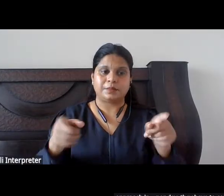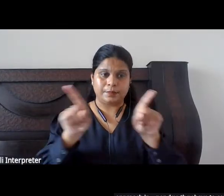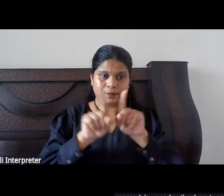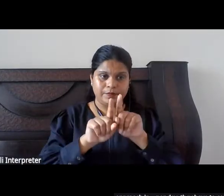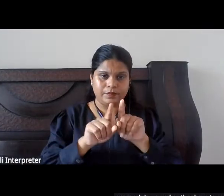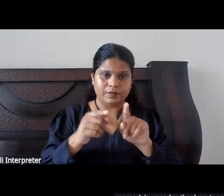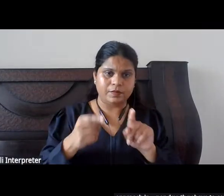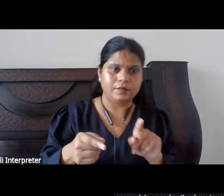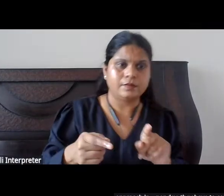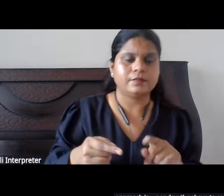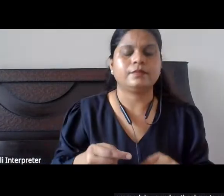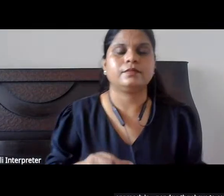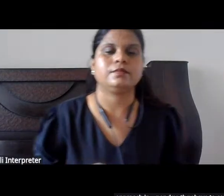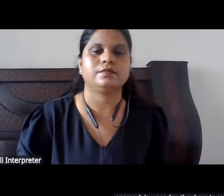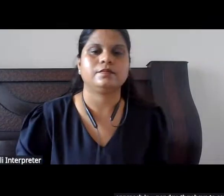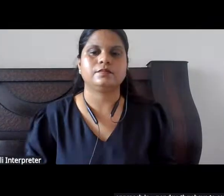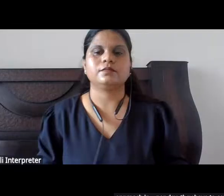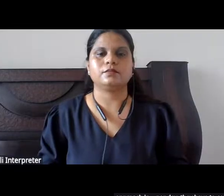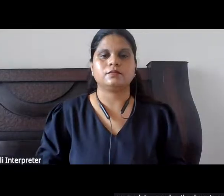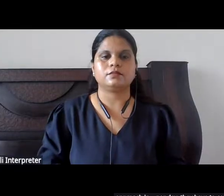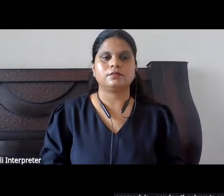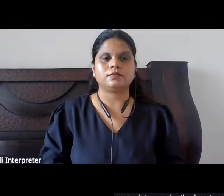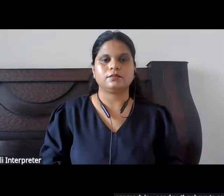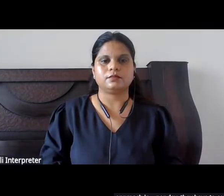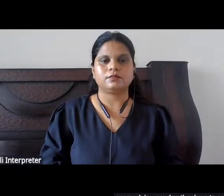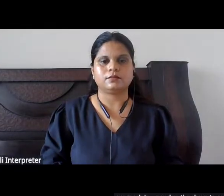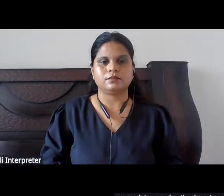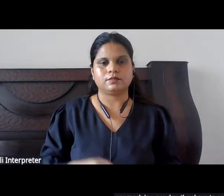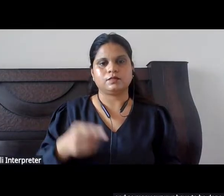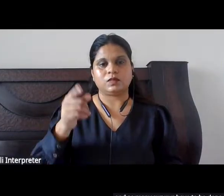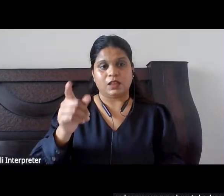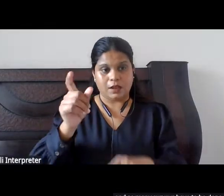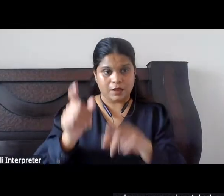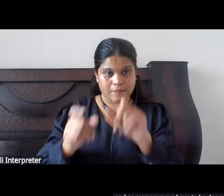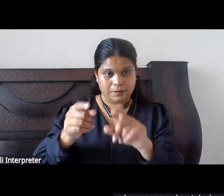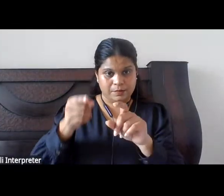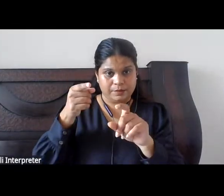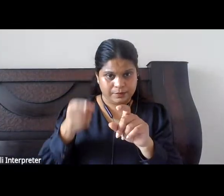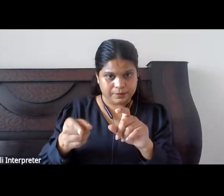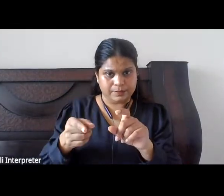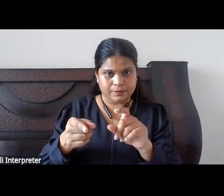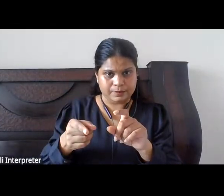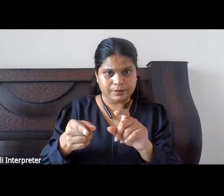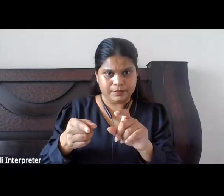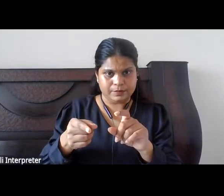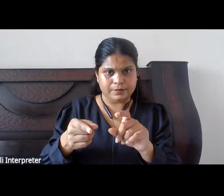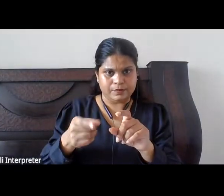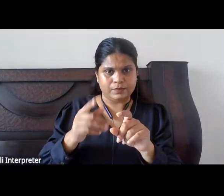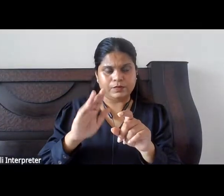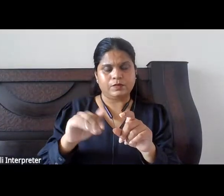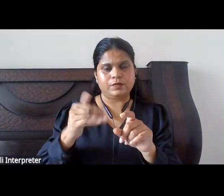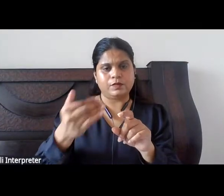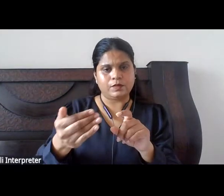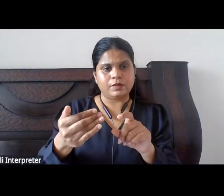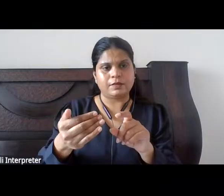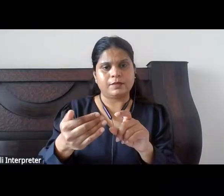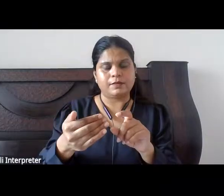done, entered. So that way, they will want to rush up, and they want to go back home early, or at least in